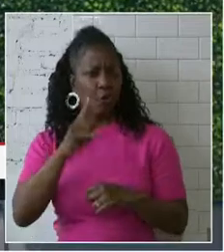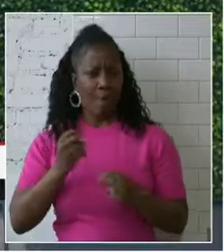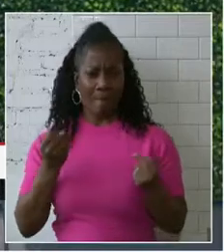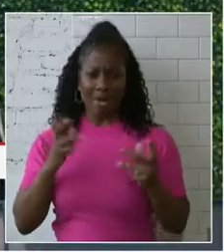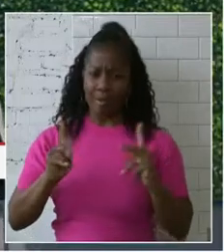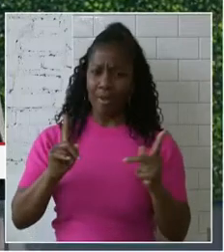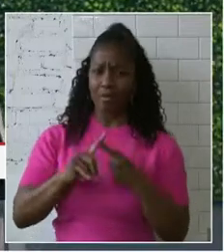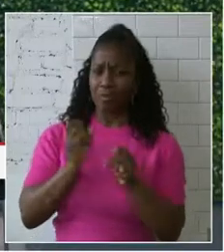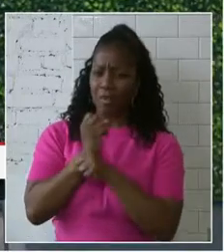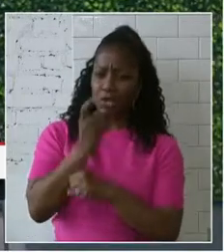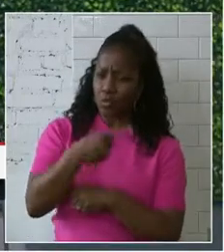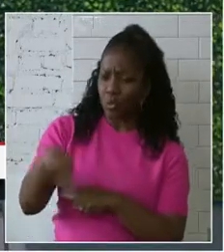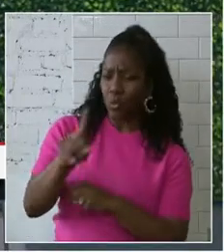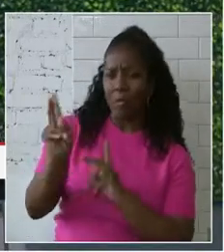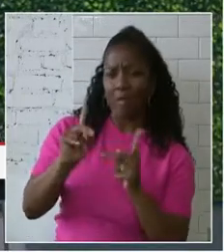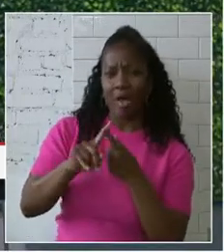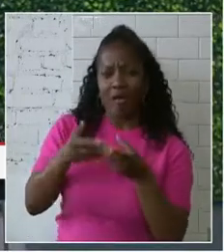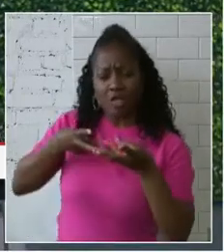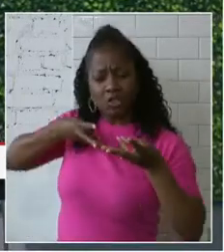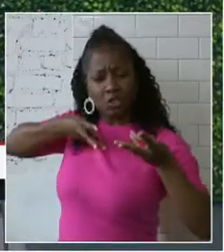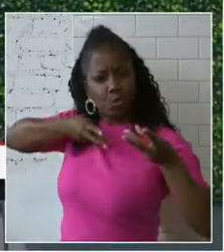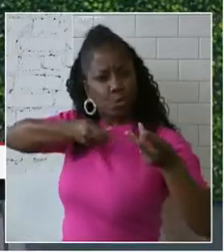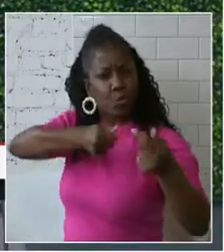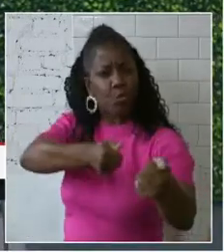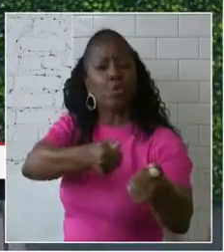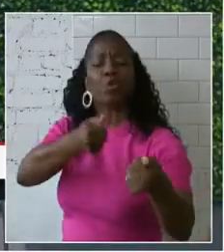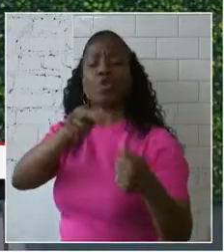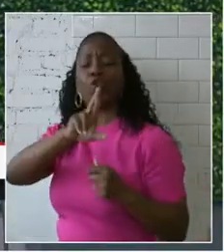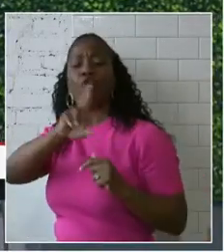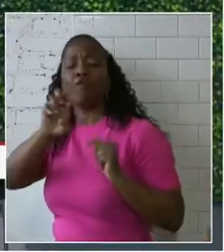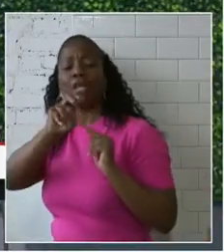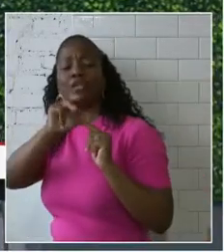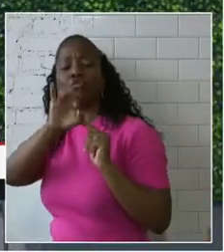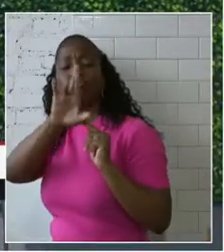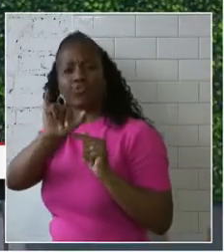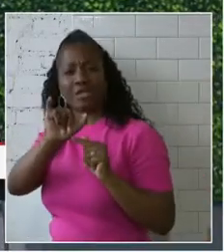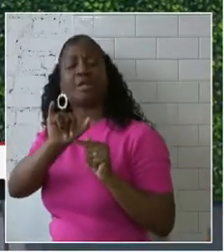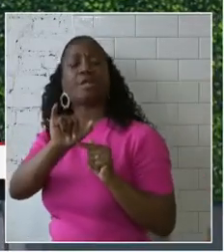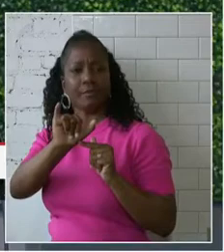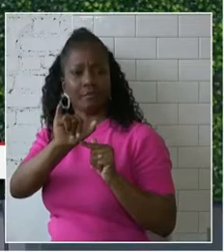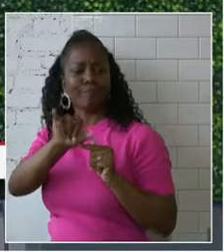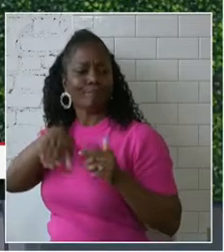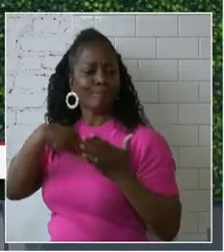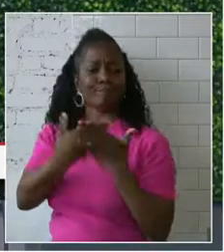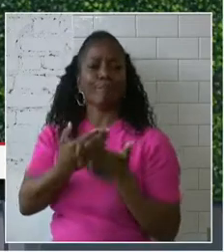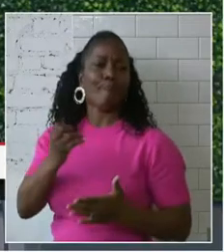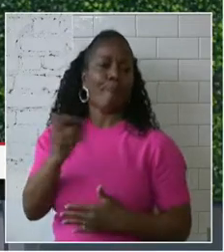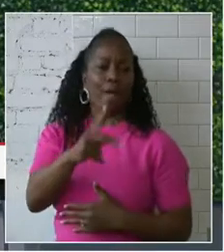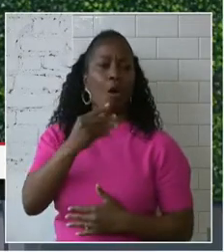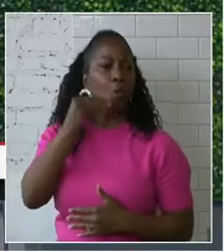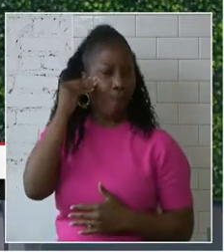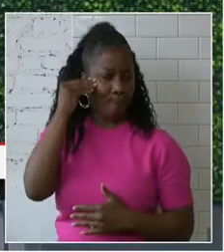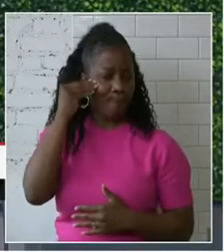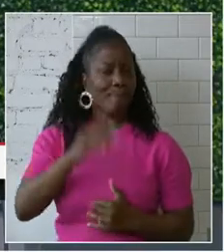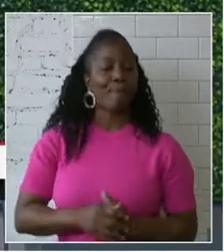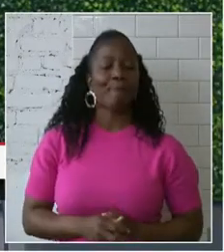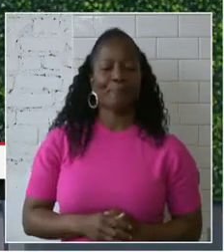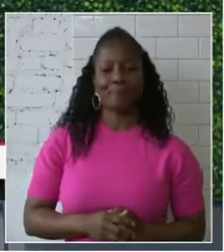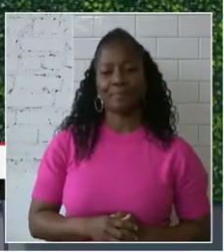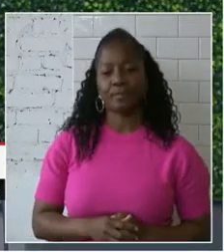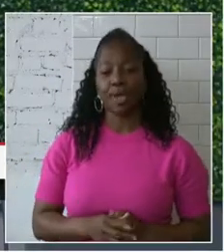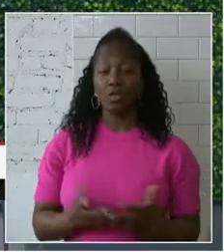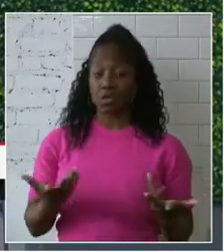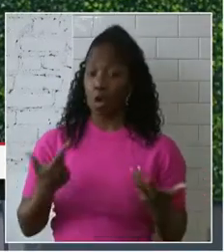people to make sure people have a smooth reentry home. So we have been talking about